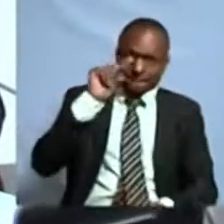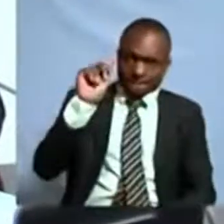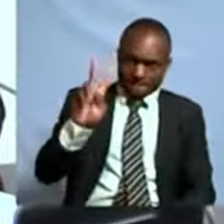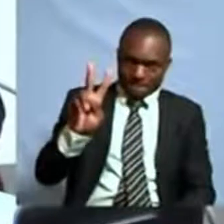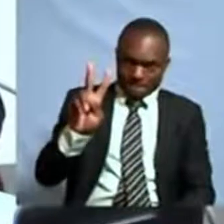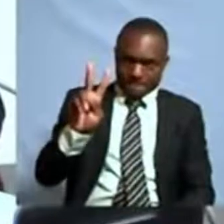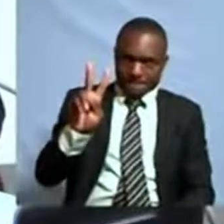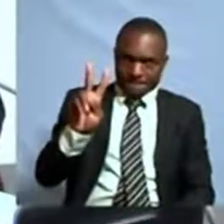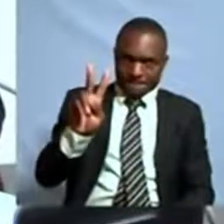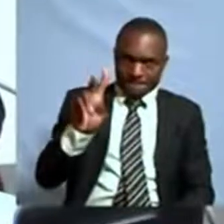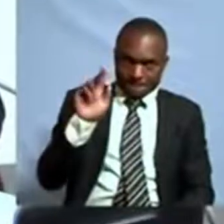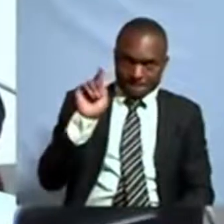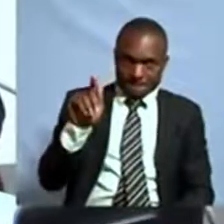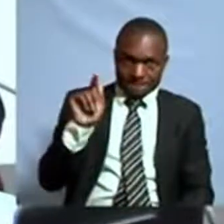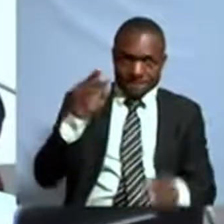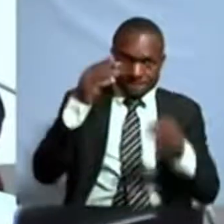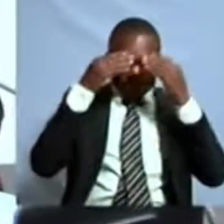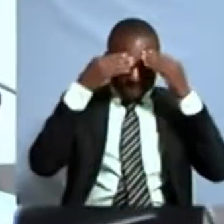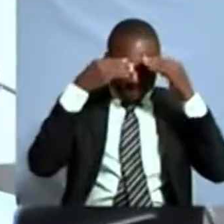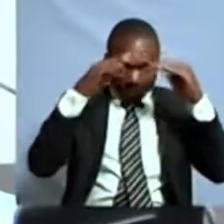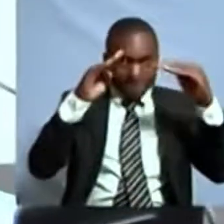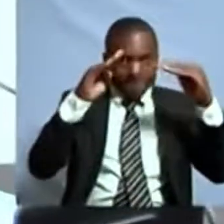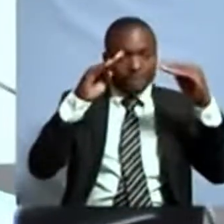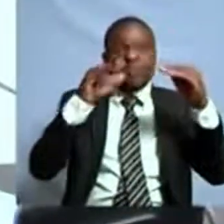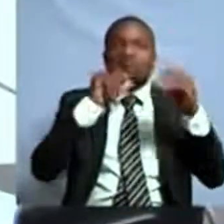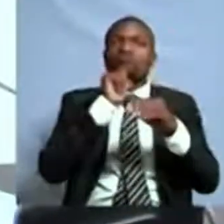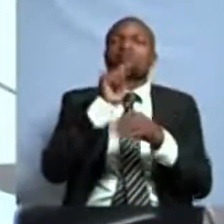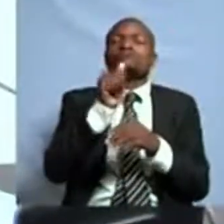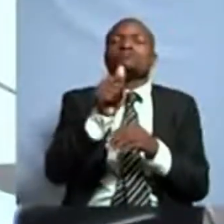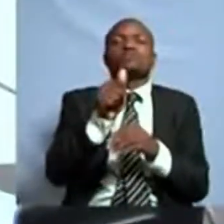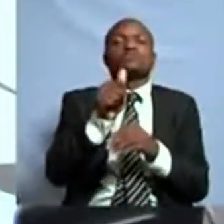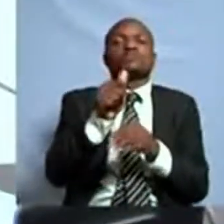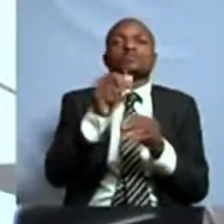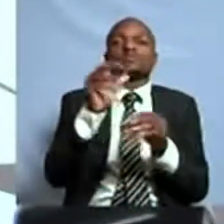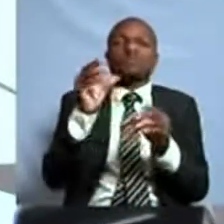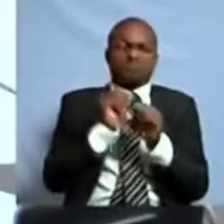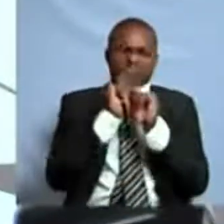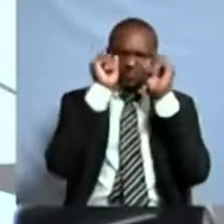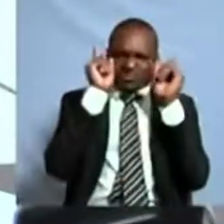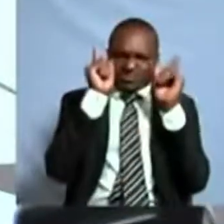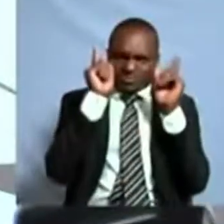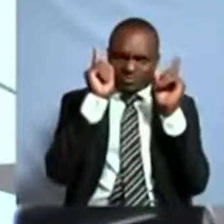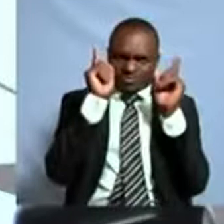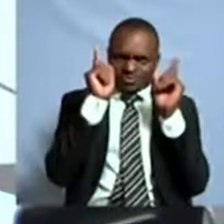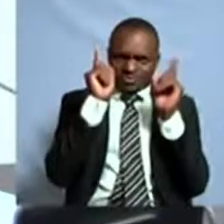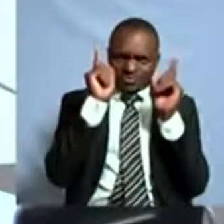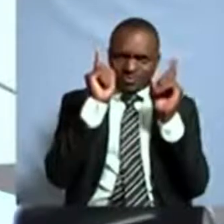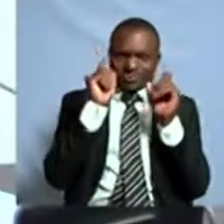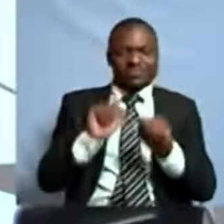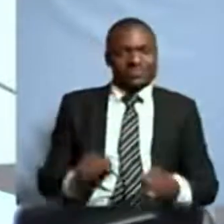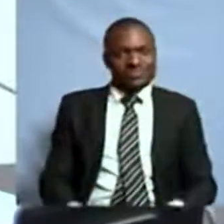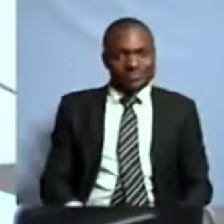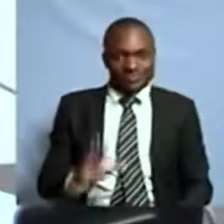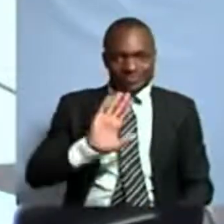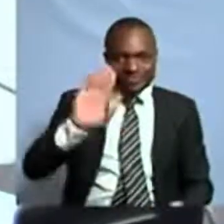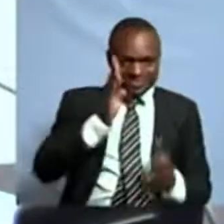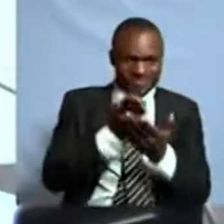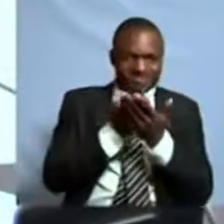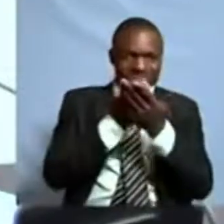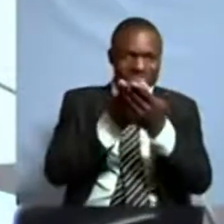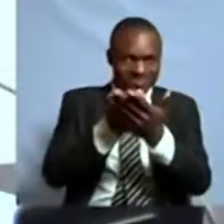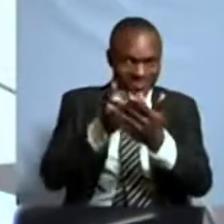just for you to be aware so that you don't get shocked that your submissions are